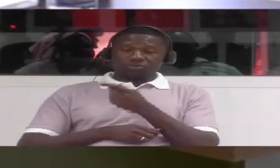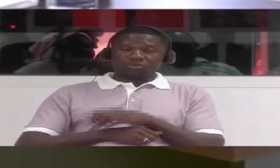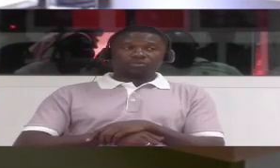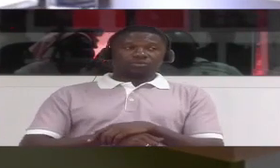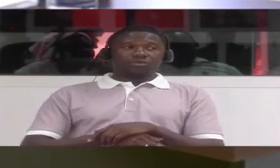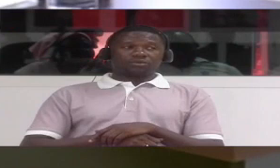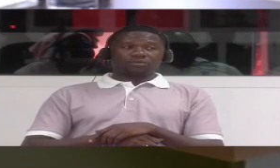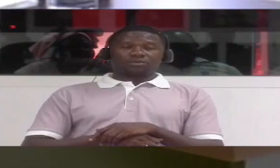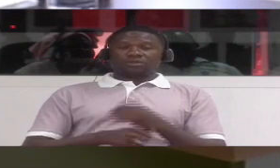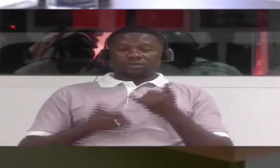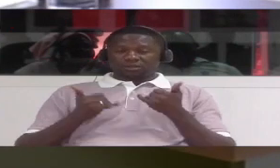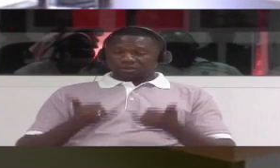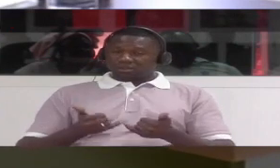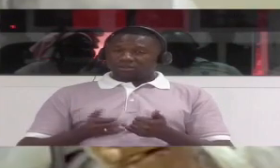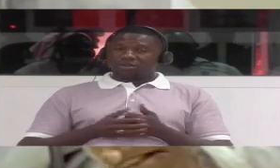Now,